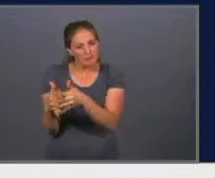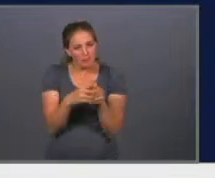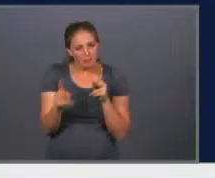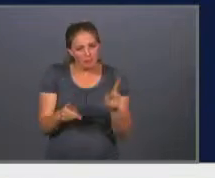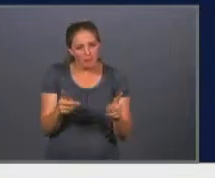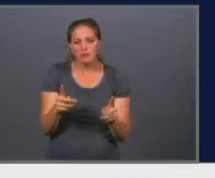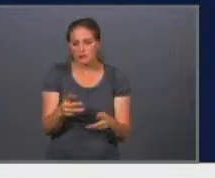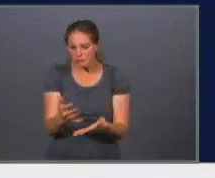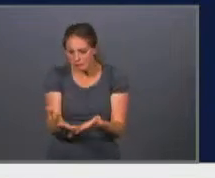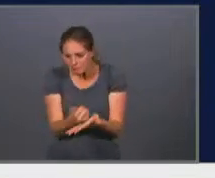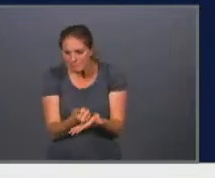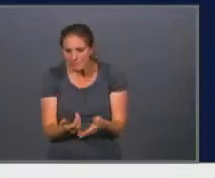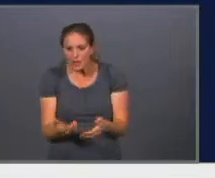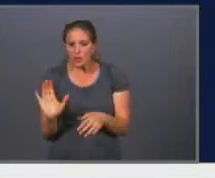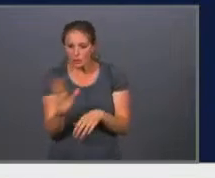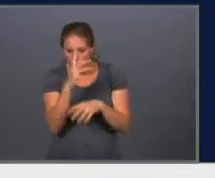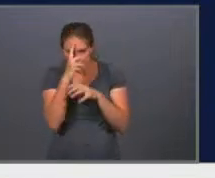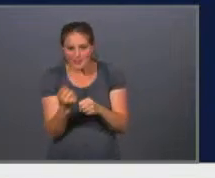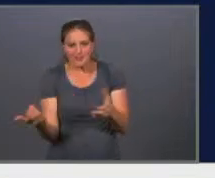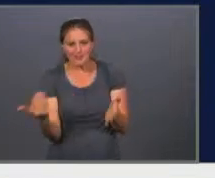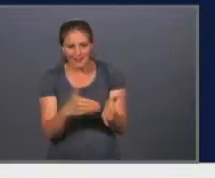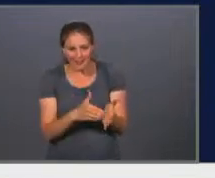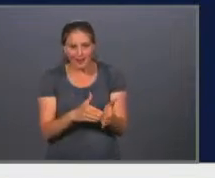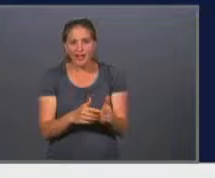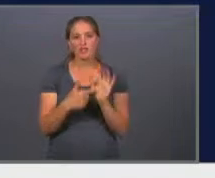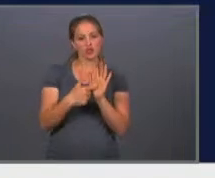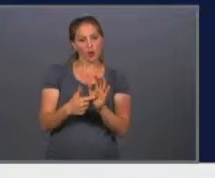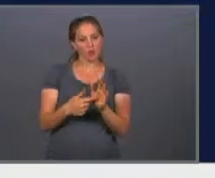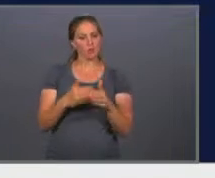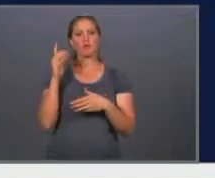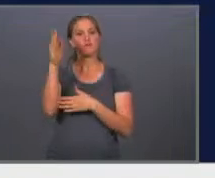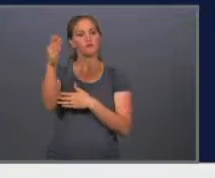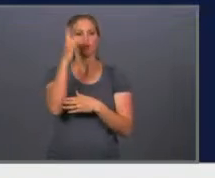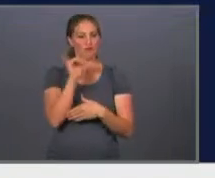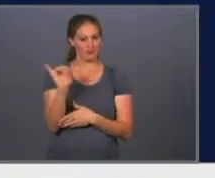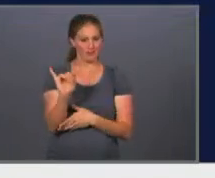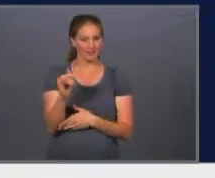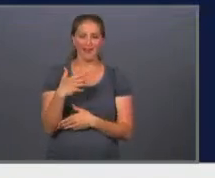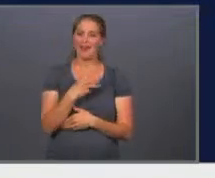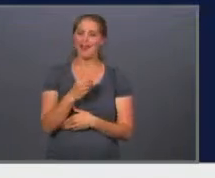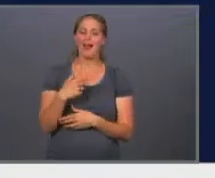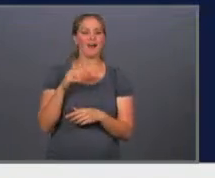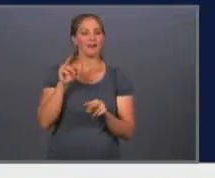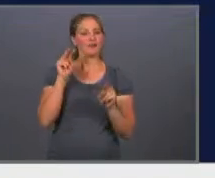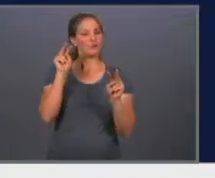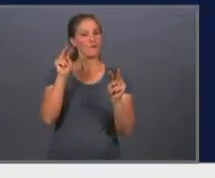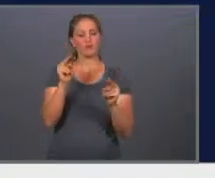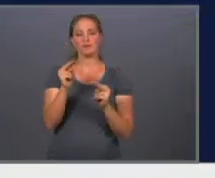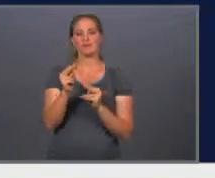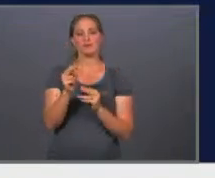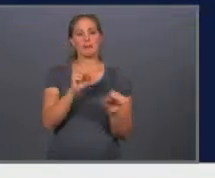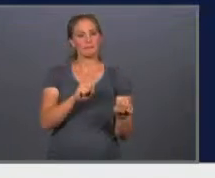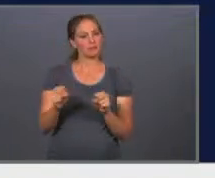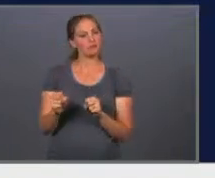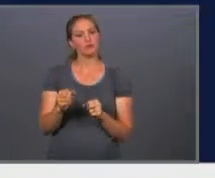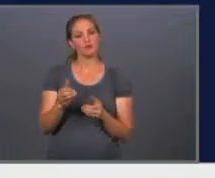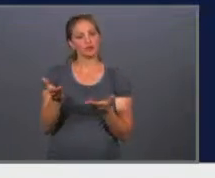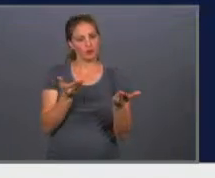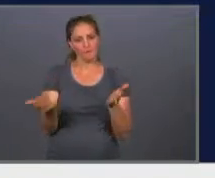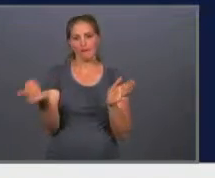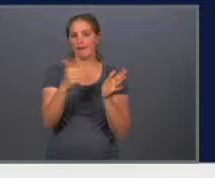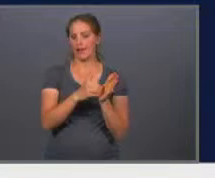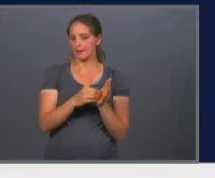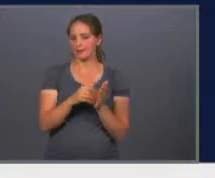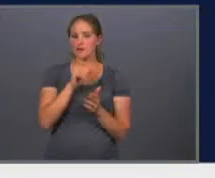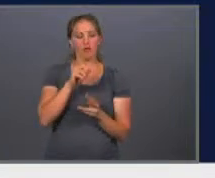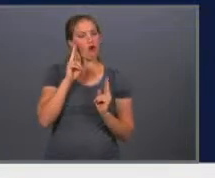what we're going to be doing going forward. It's been an absolute honor, and I look forward to another opportunity to serve and continue